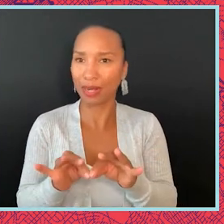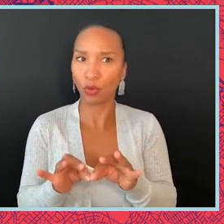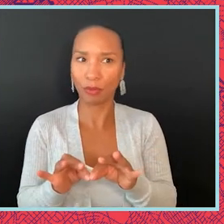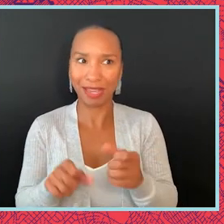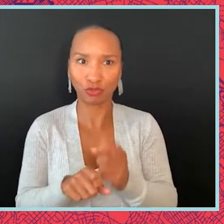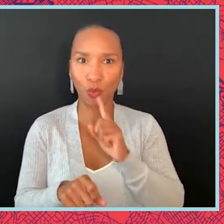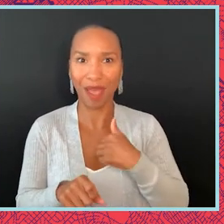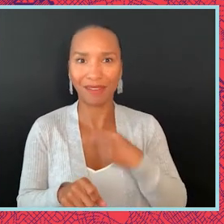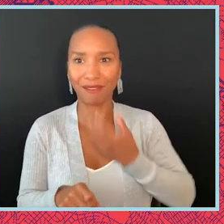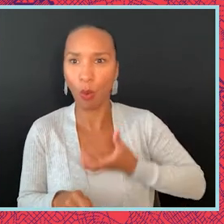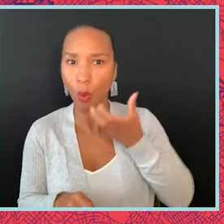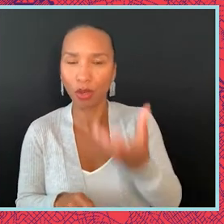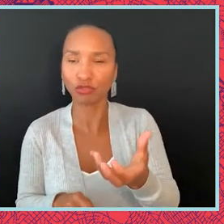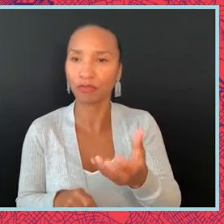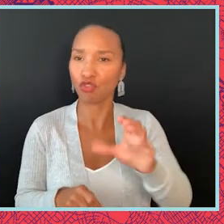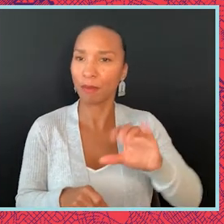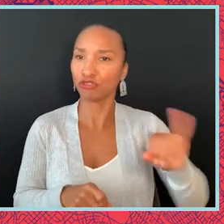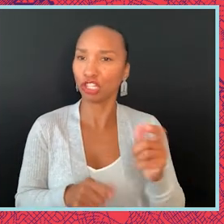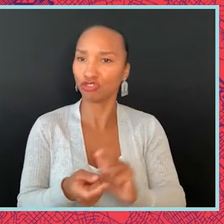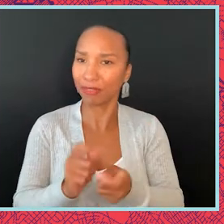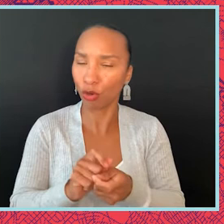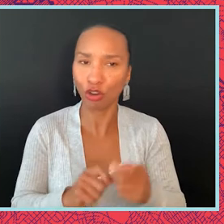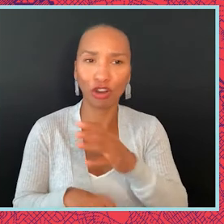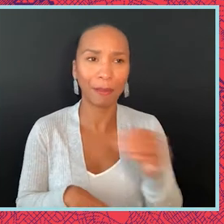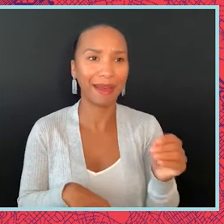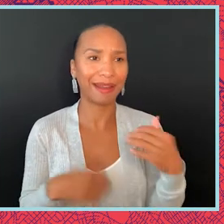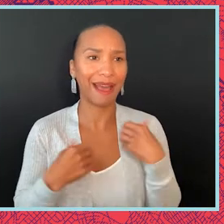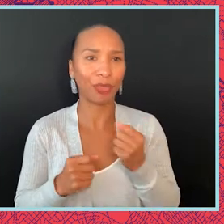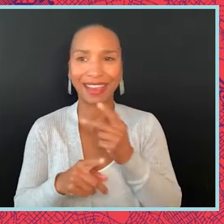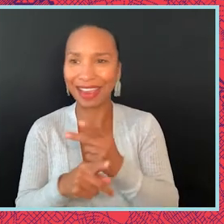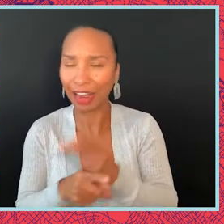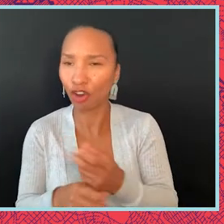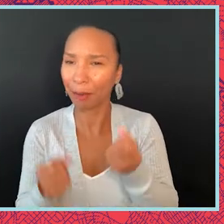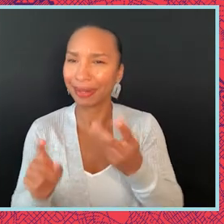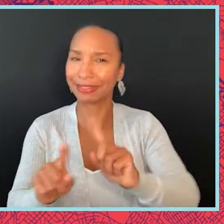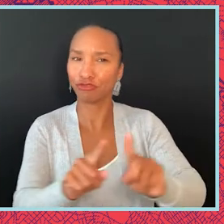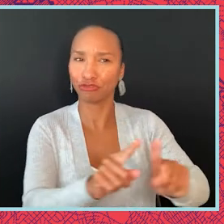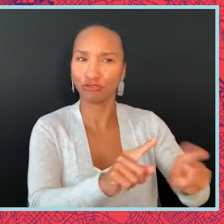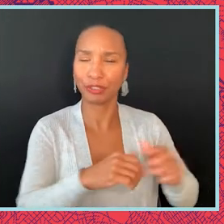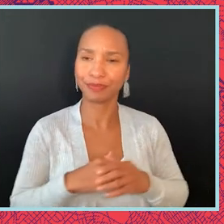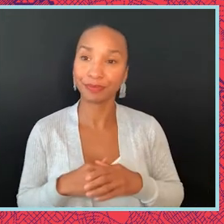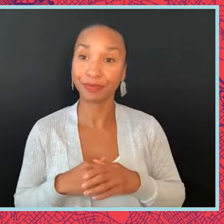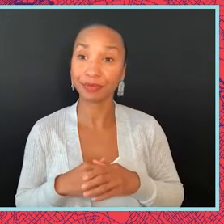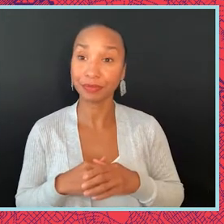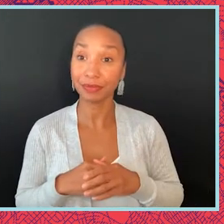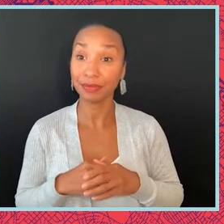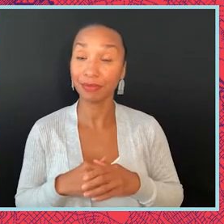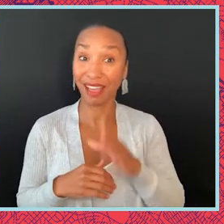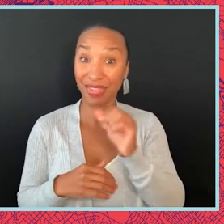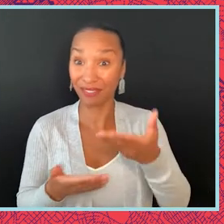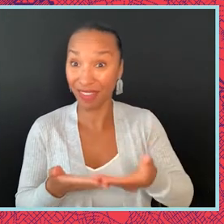that we do have a voice in when it comes to criminal justice reform and healthcare and all of these things. And